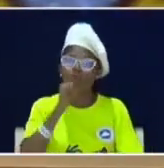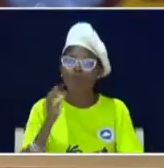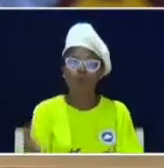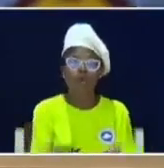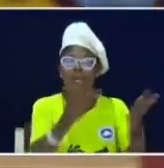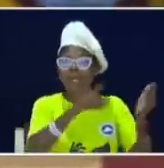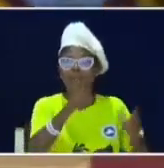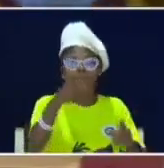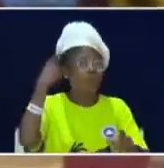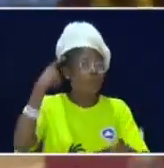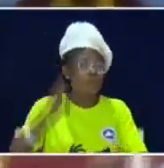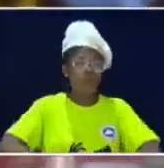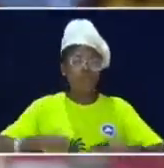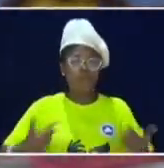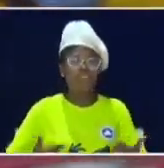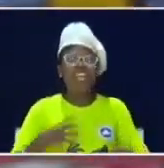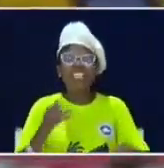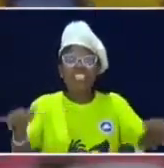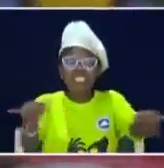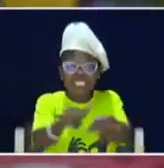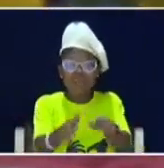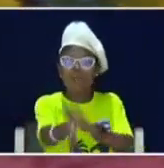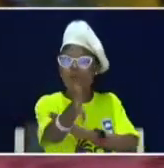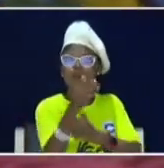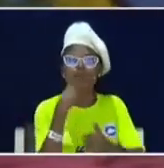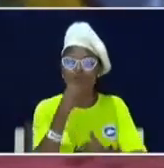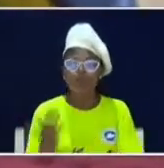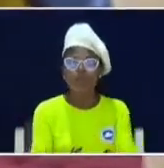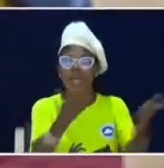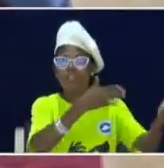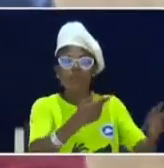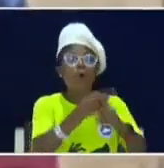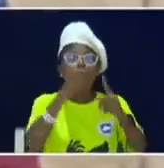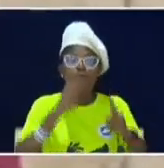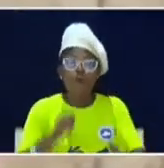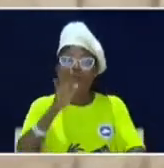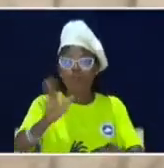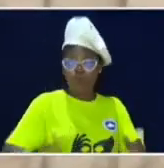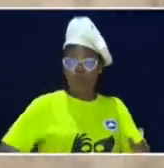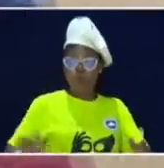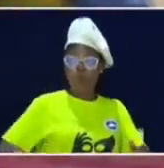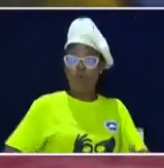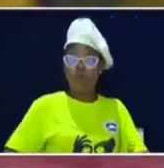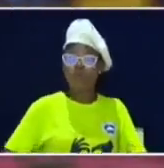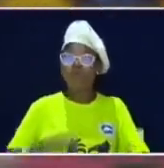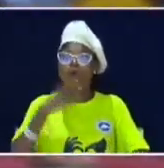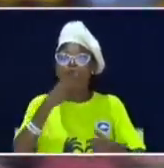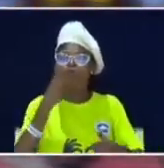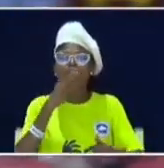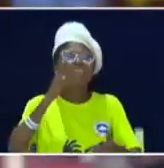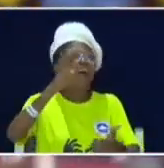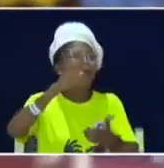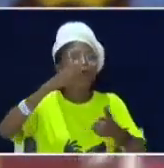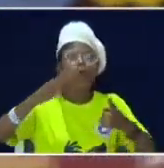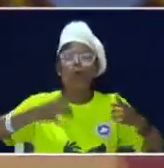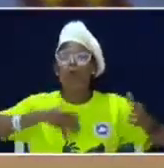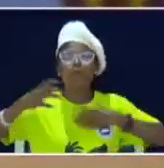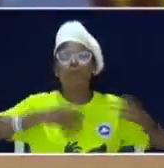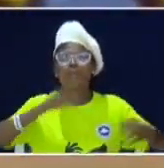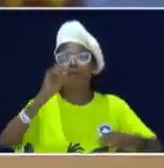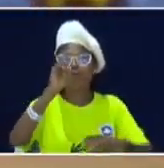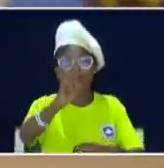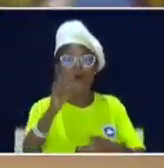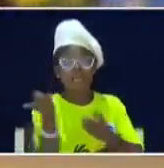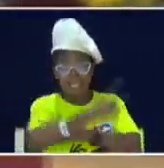who carried you from the day you were born up to today, who never complained for one day, who never murmured for one